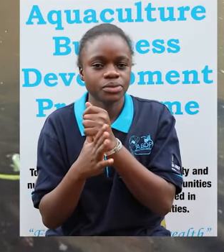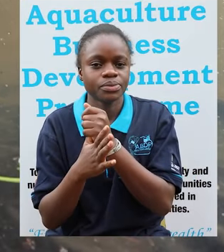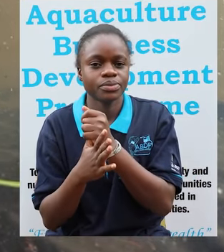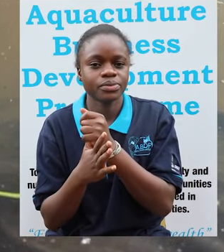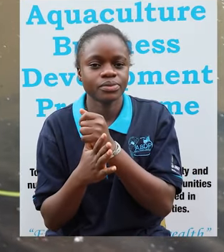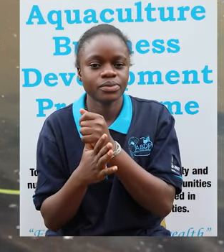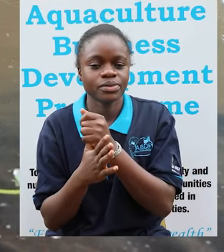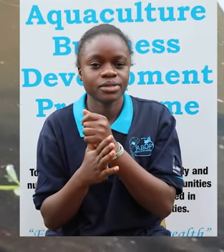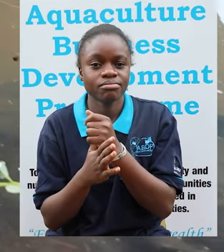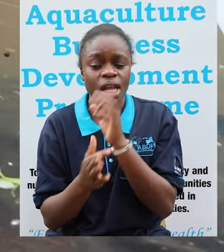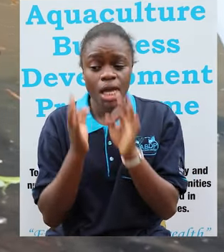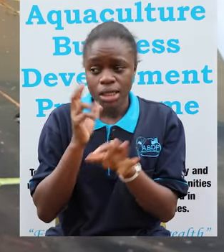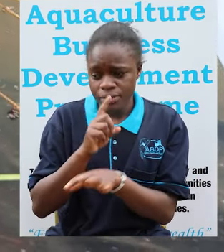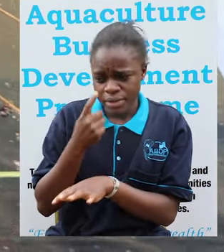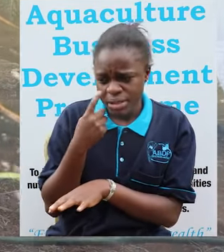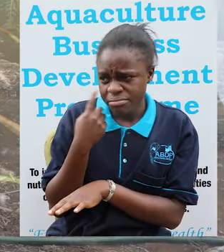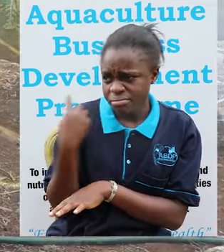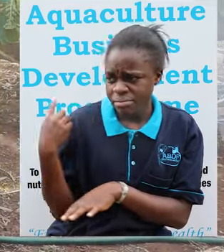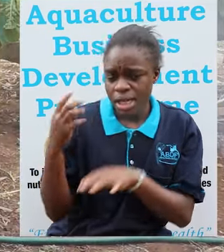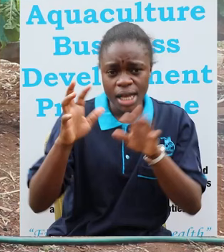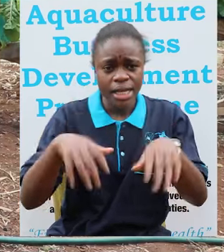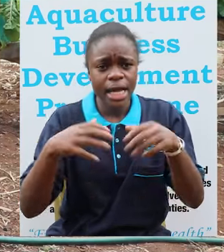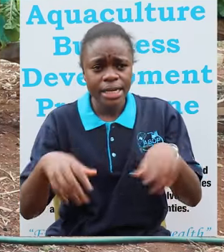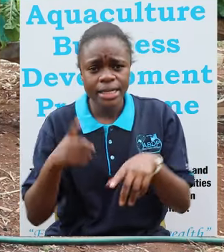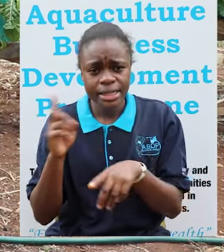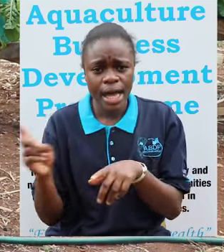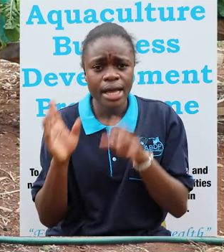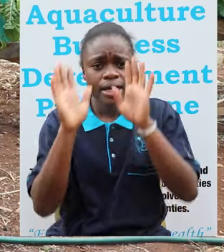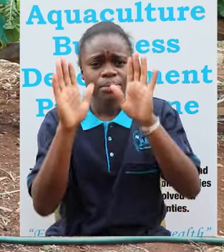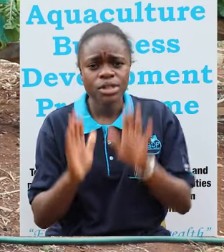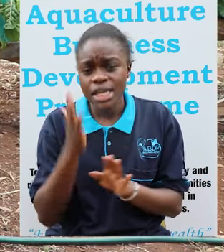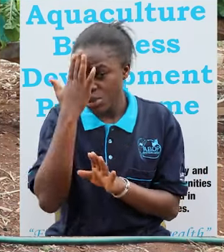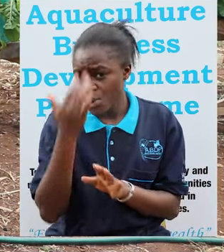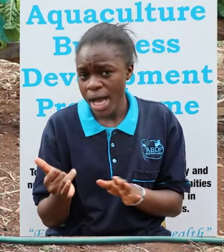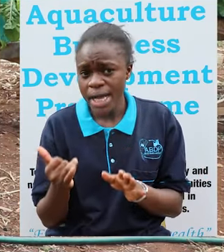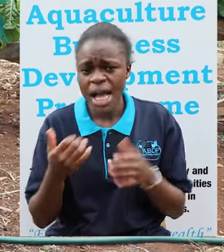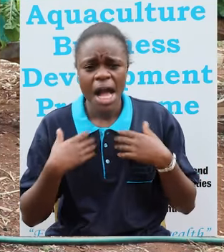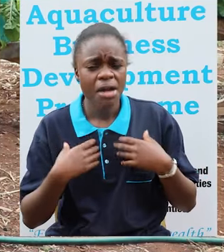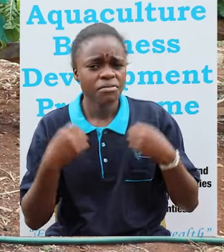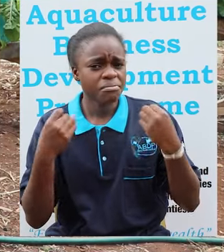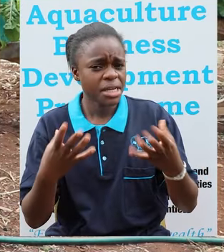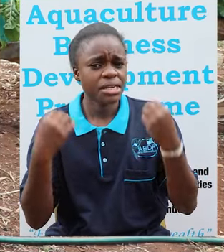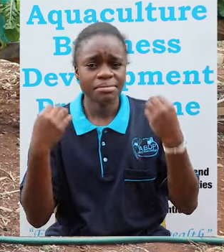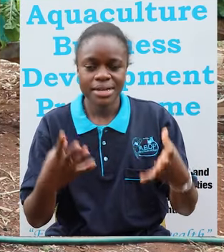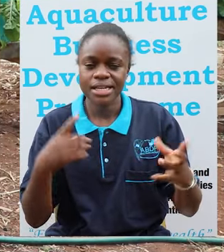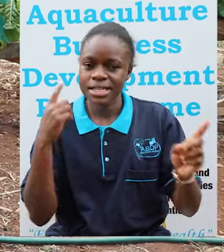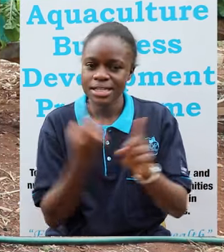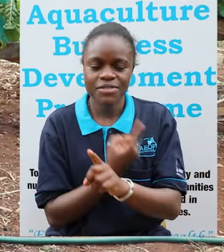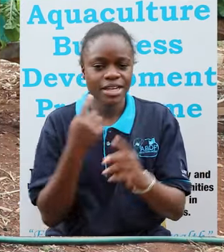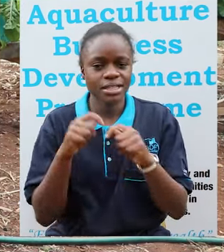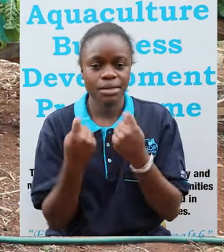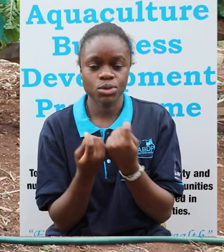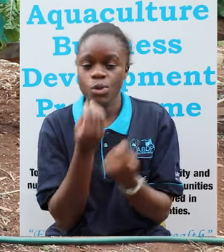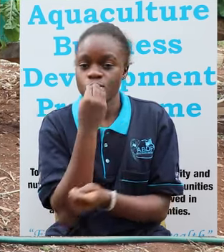fish. This garden is important because, number one, it is diversified production